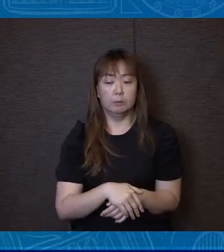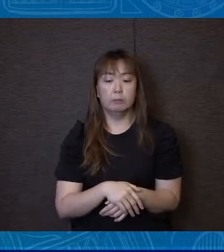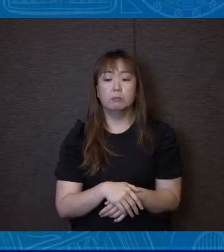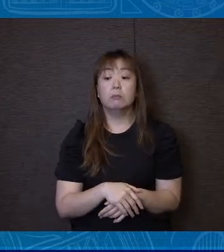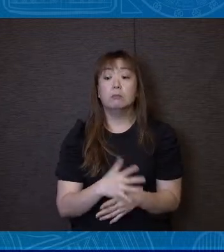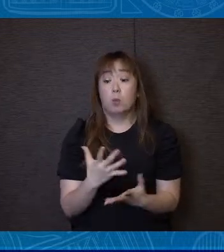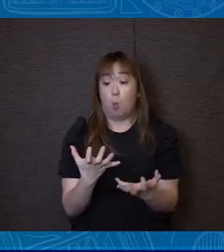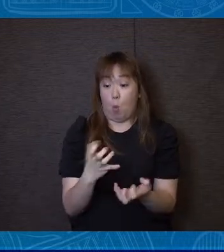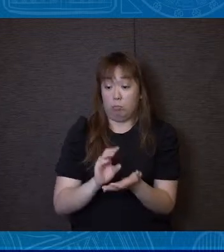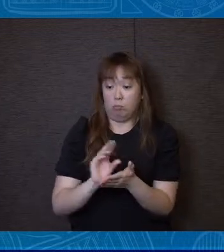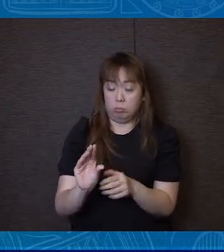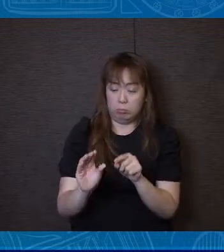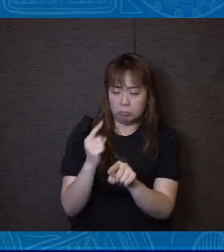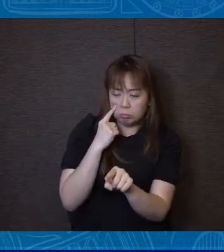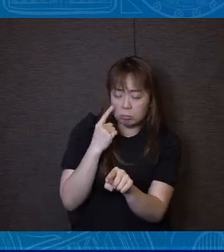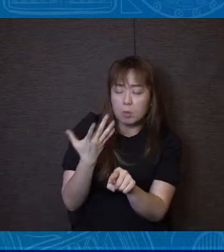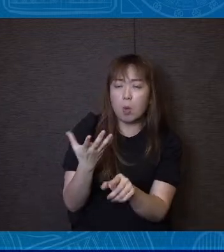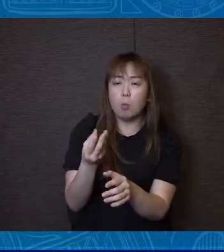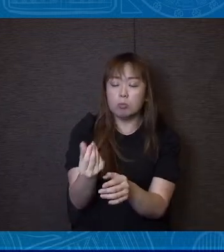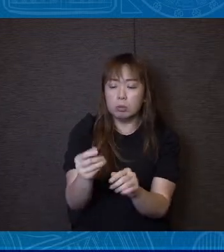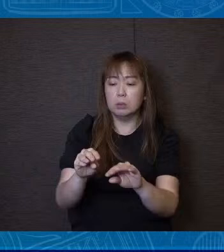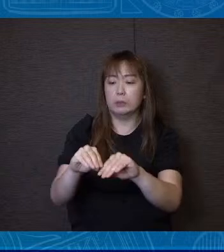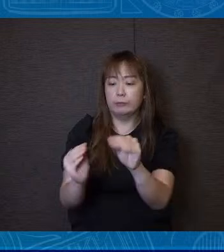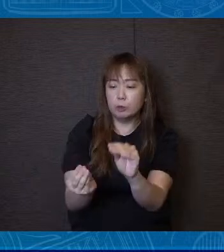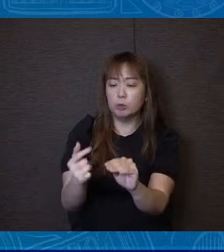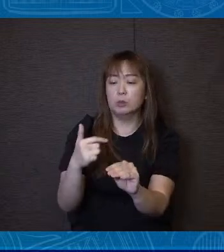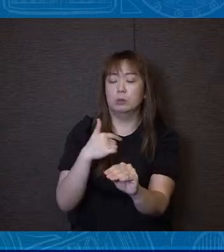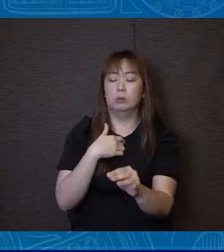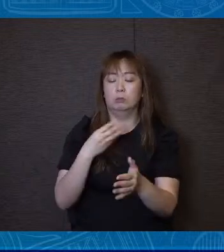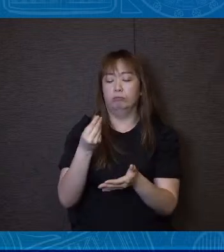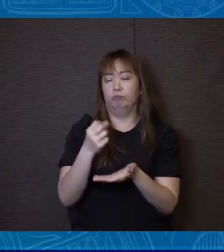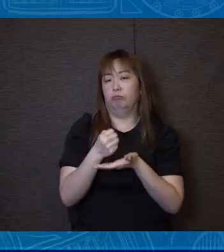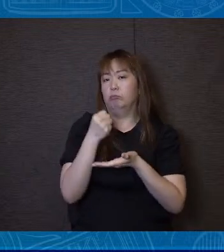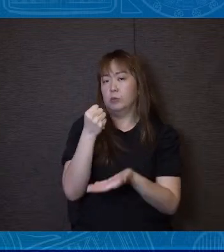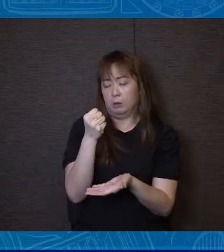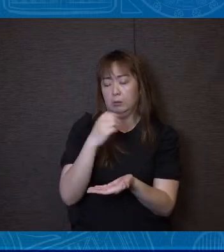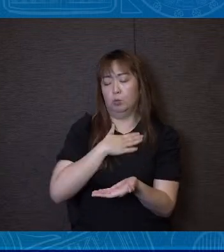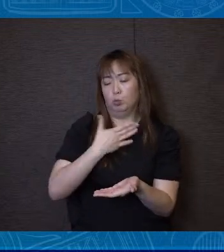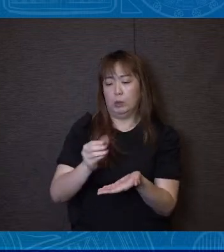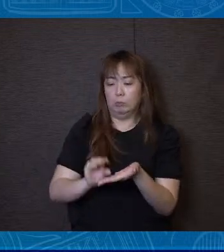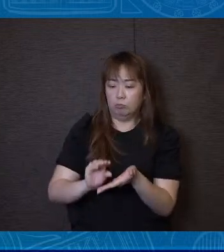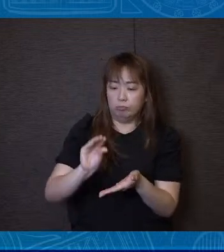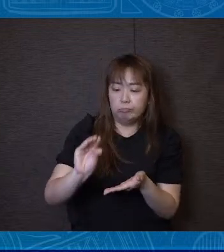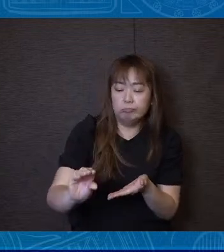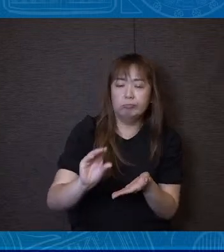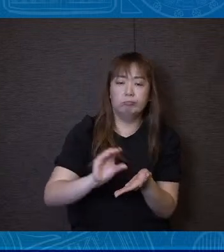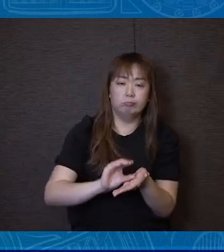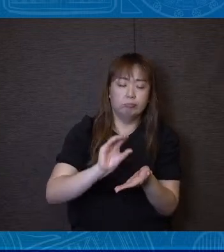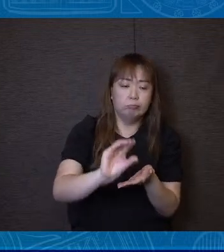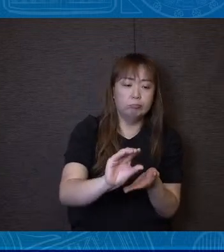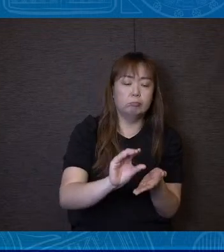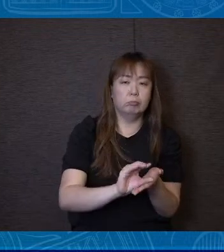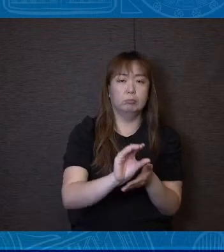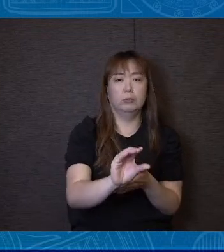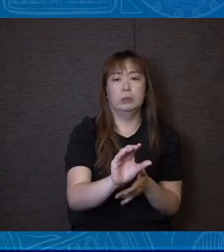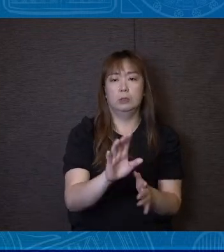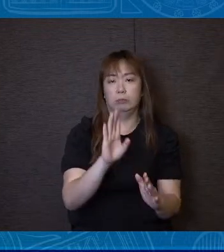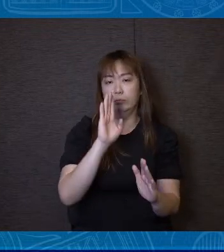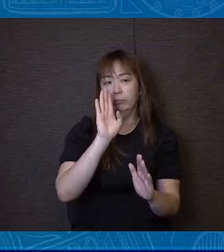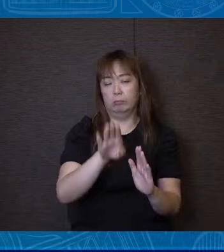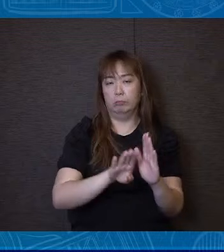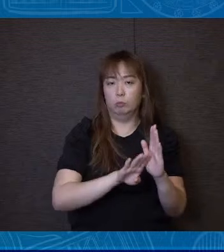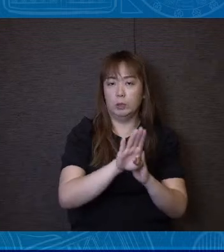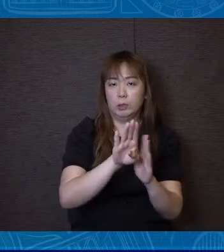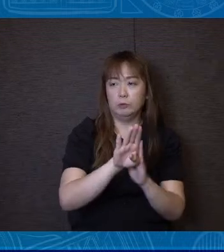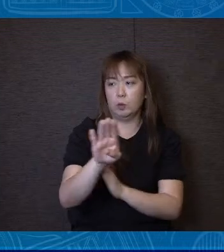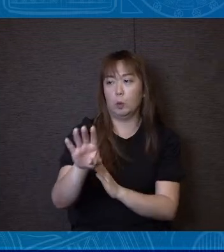we're a very agile and flexible financing mechanism. We demand innovation in all our